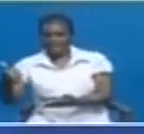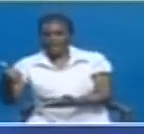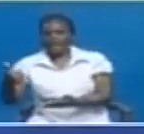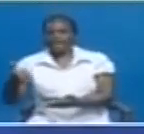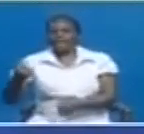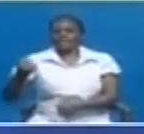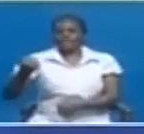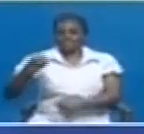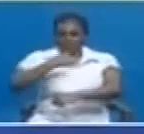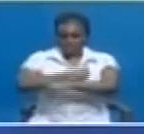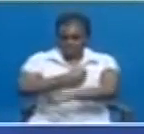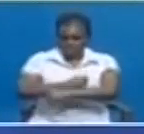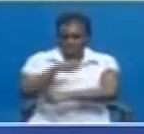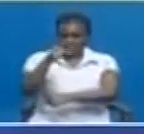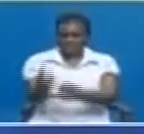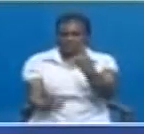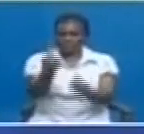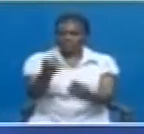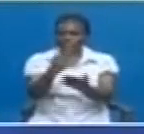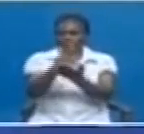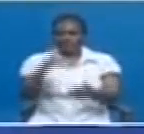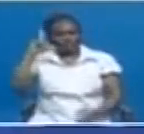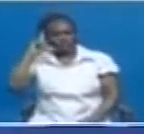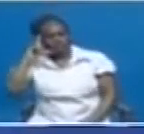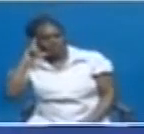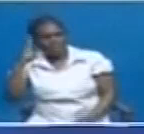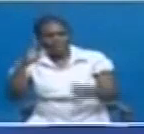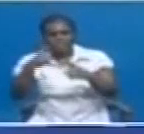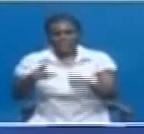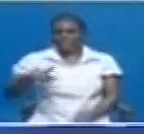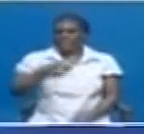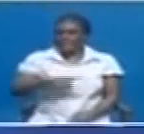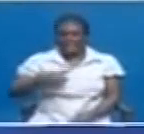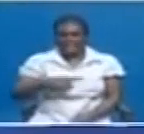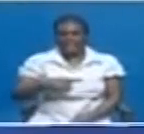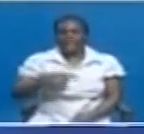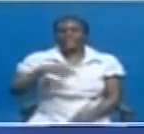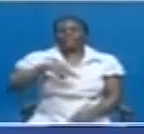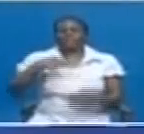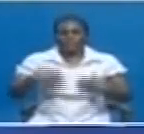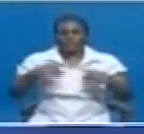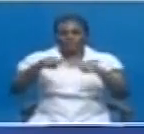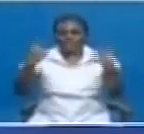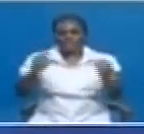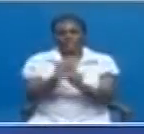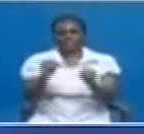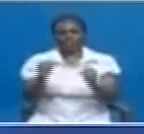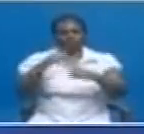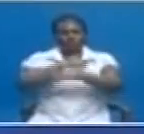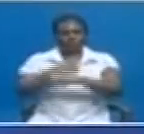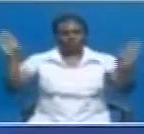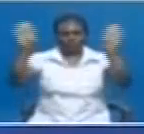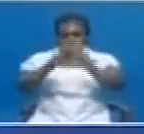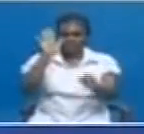Joy Girls, the students had set ablaze part of the dormitory. Fortunately, no casualties were reported, but the school was closed down. And there are